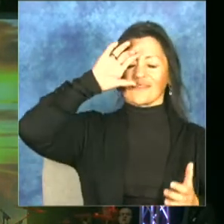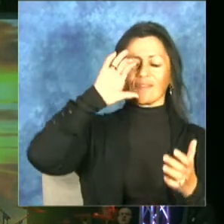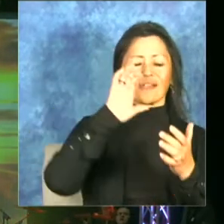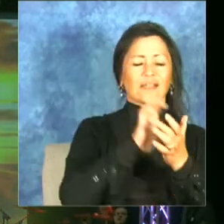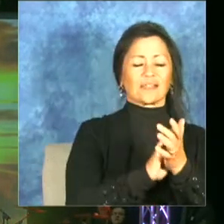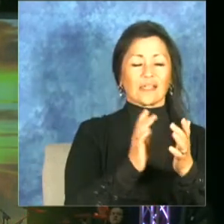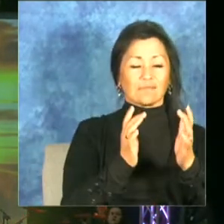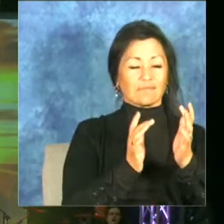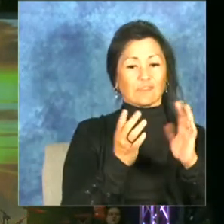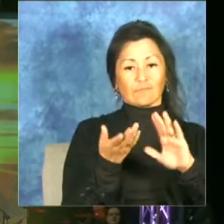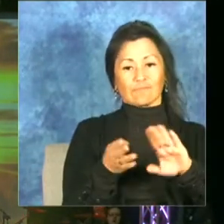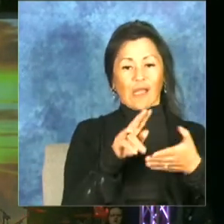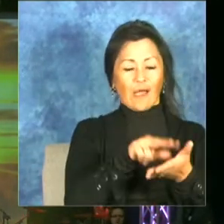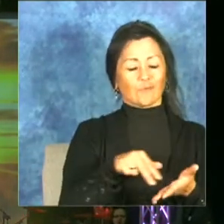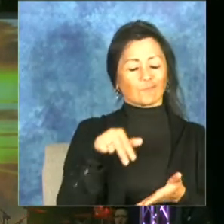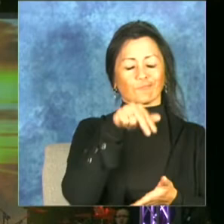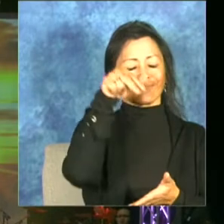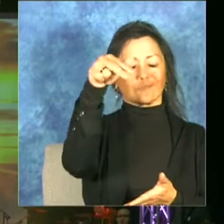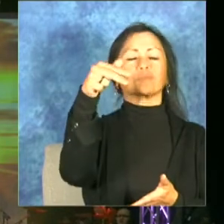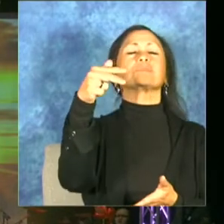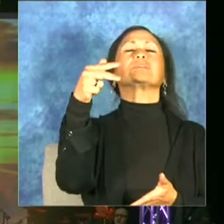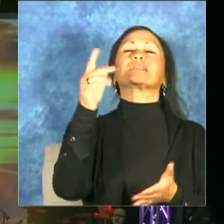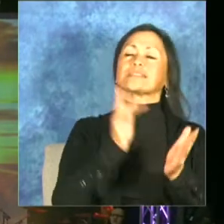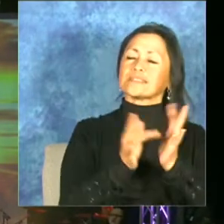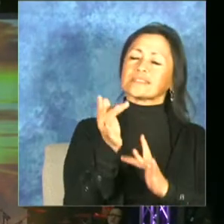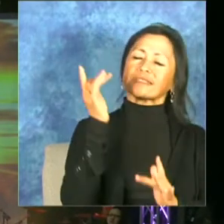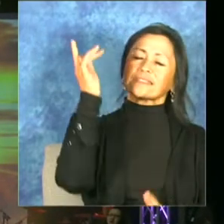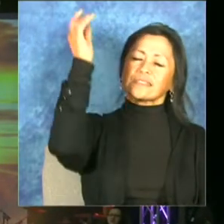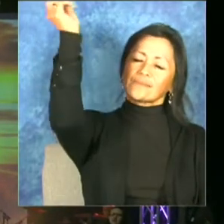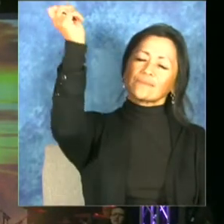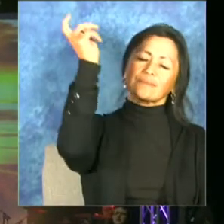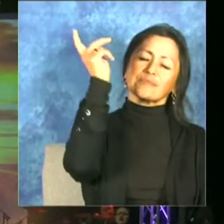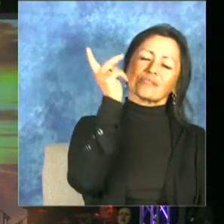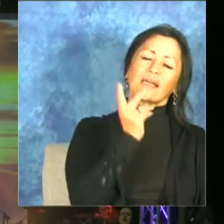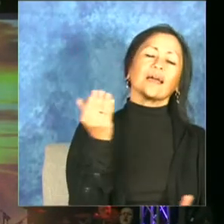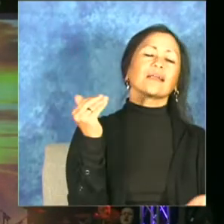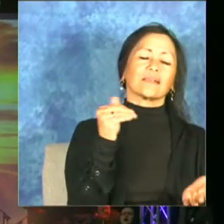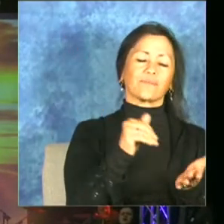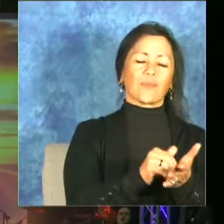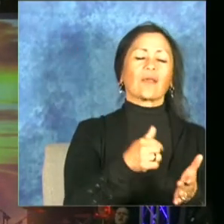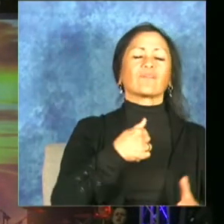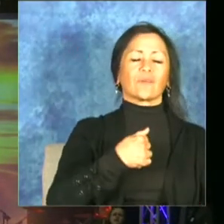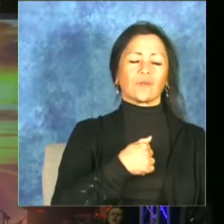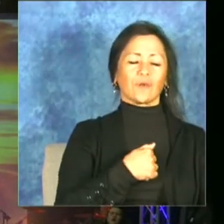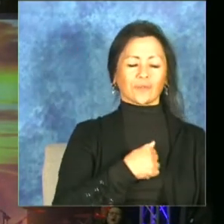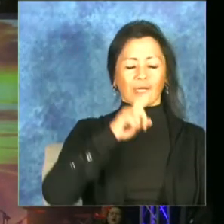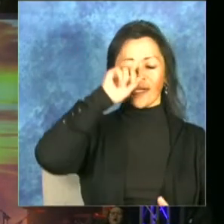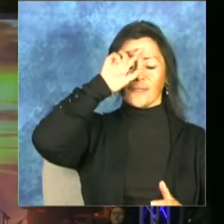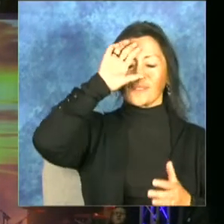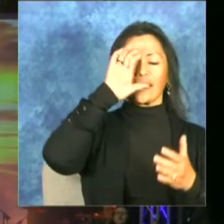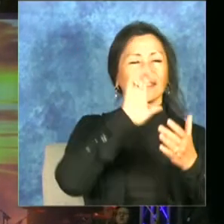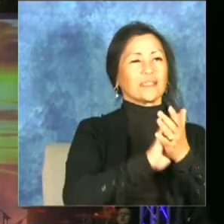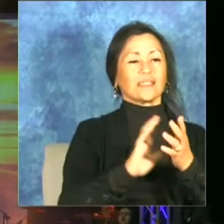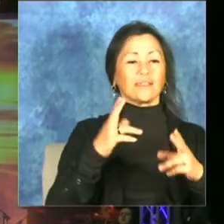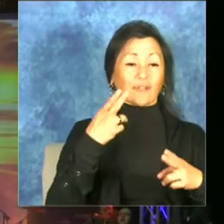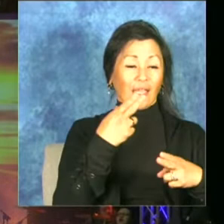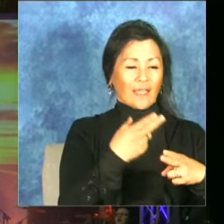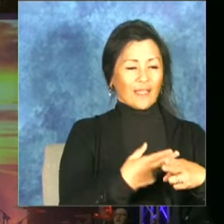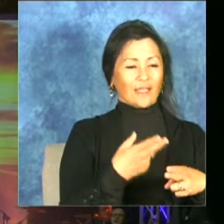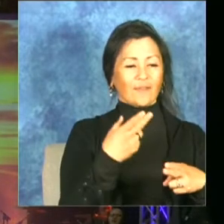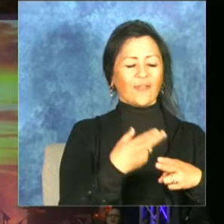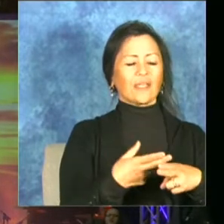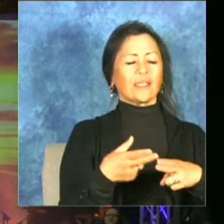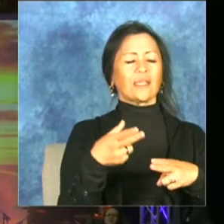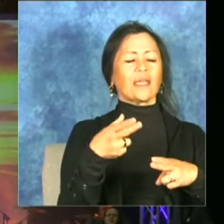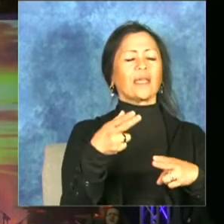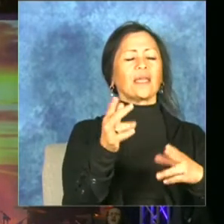in the resurrection when Jesus comes again. For I believe